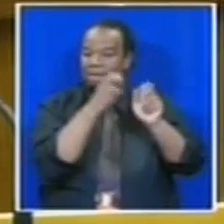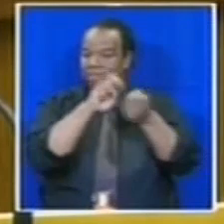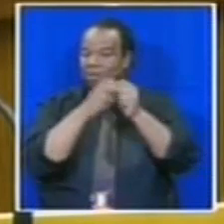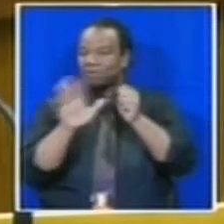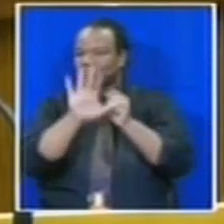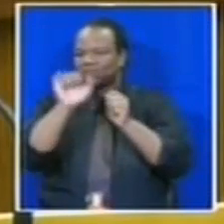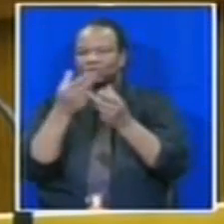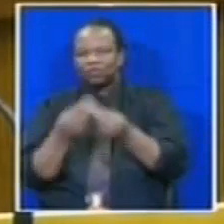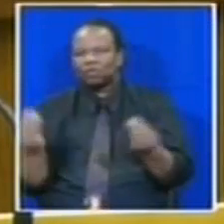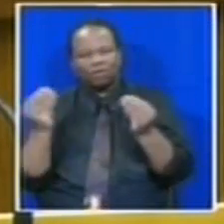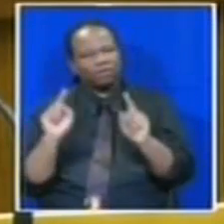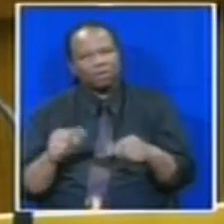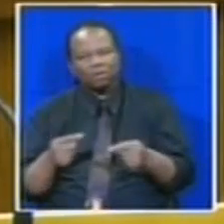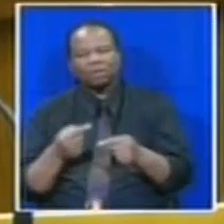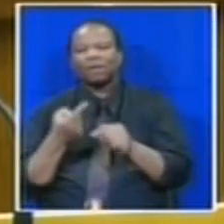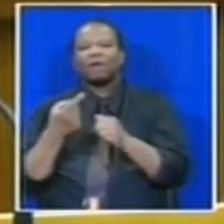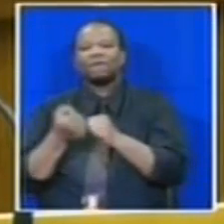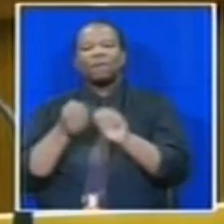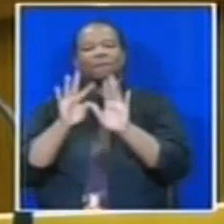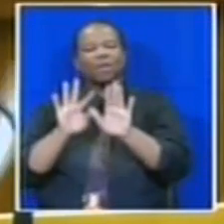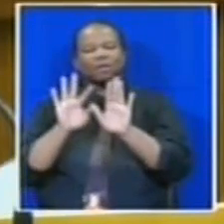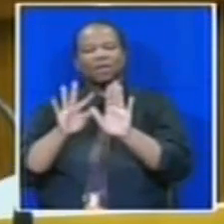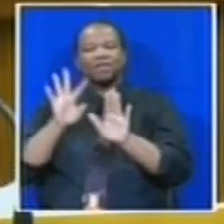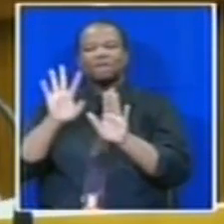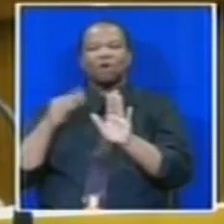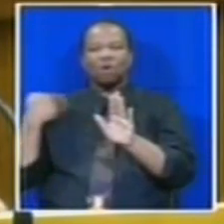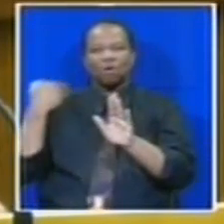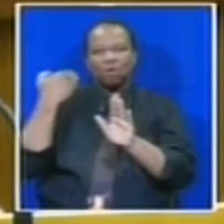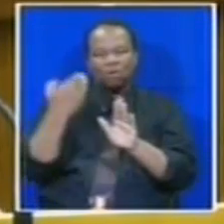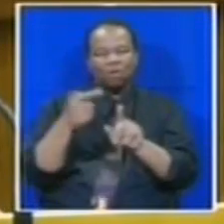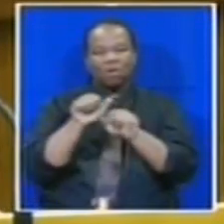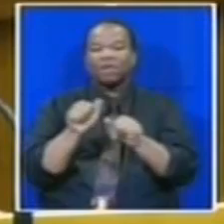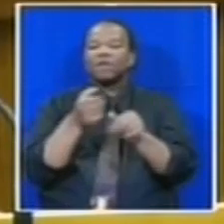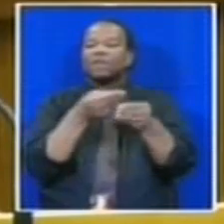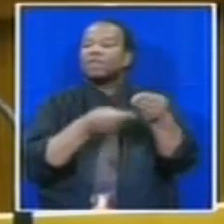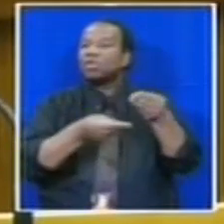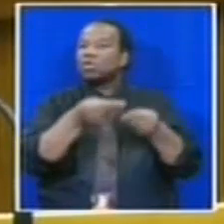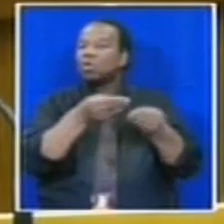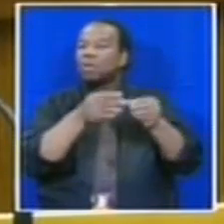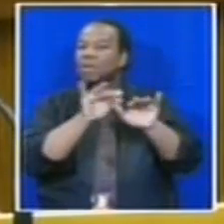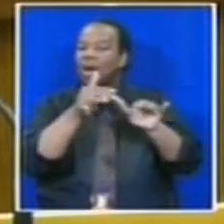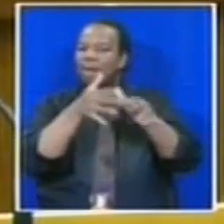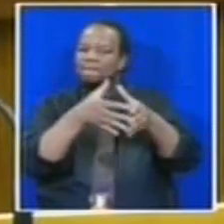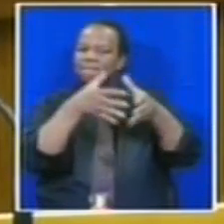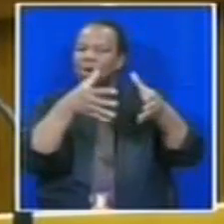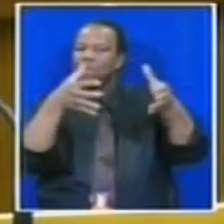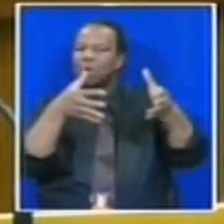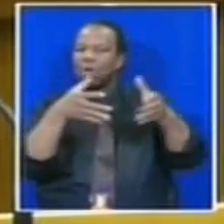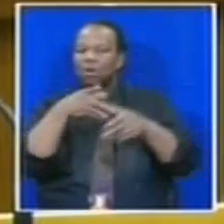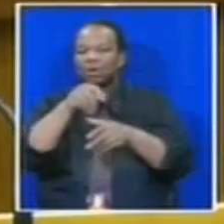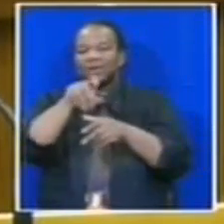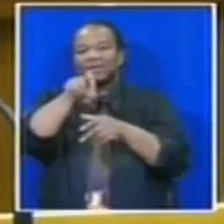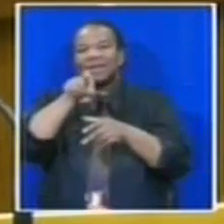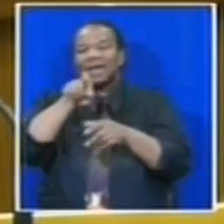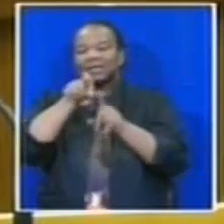Honorable Deputy Speaker, since 1994, the size of the South African economy has more than doubled. The tax base has been